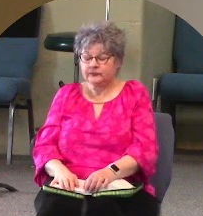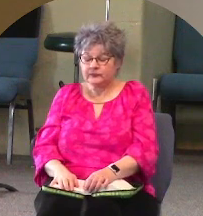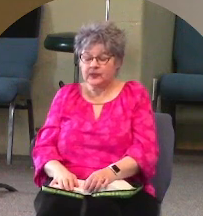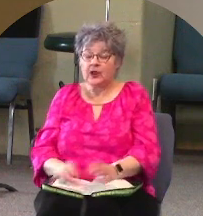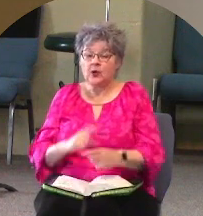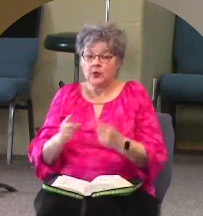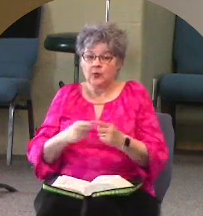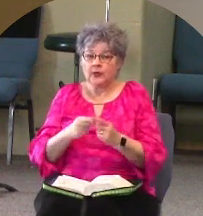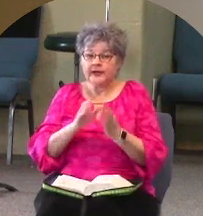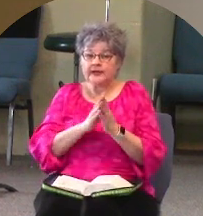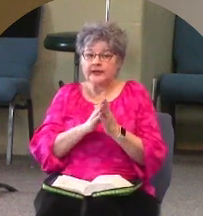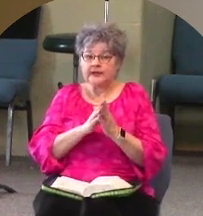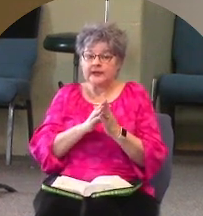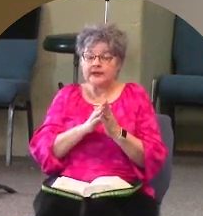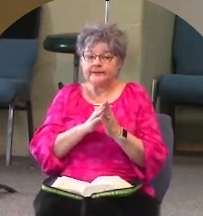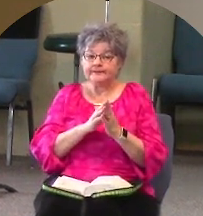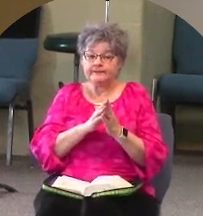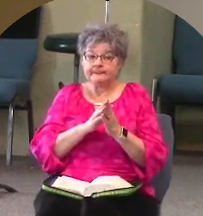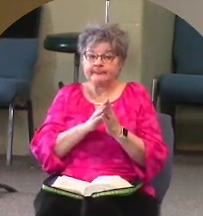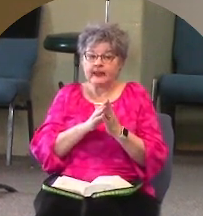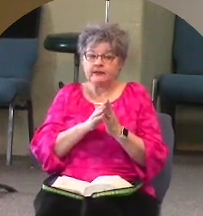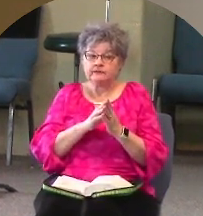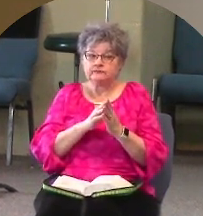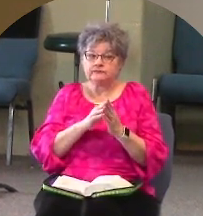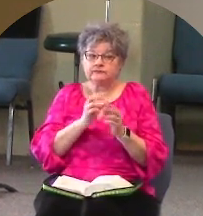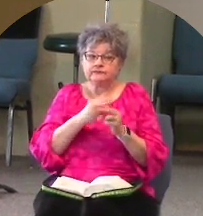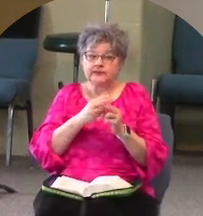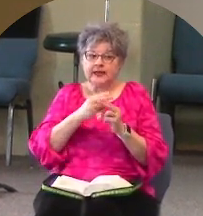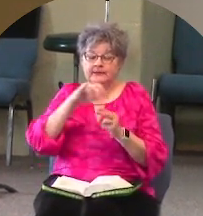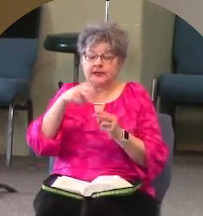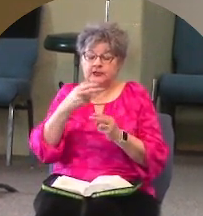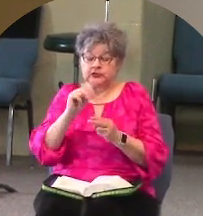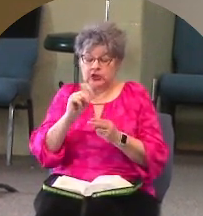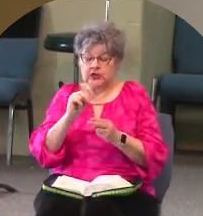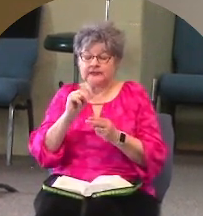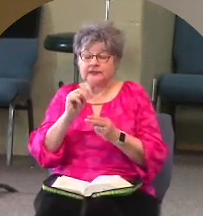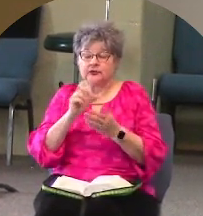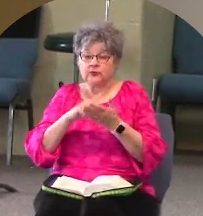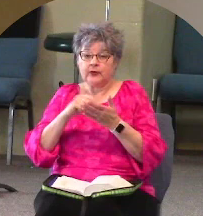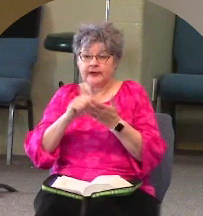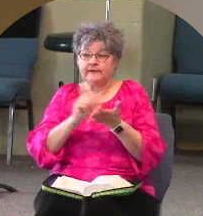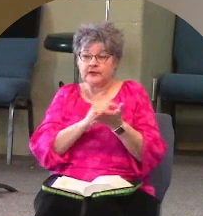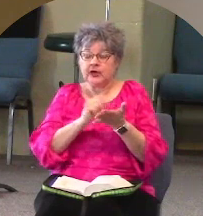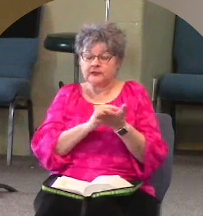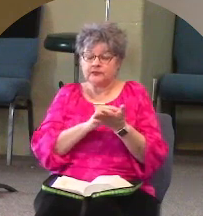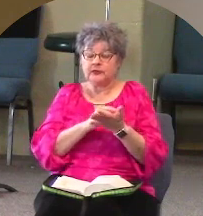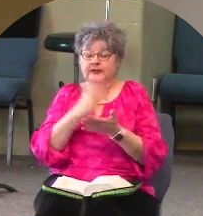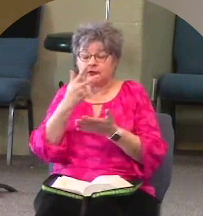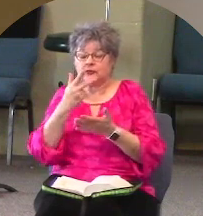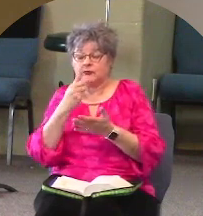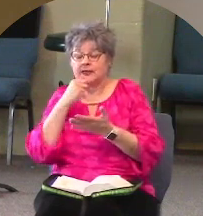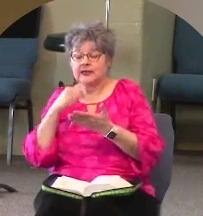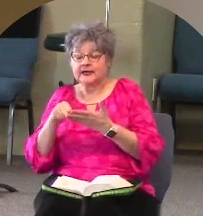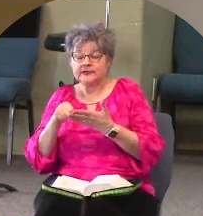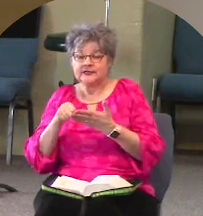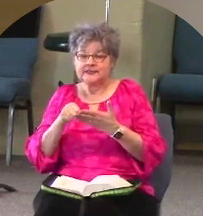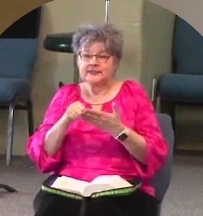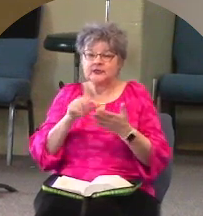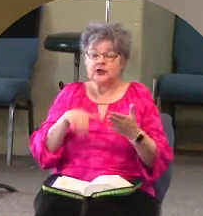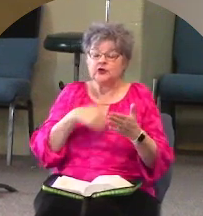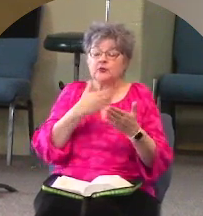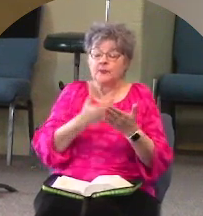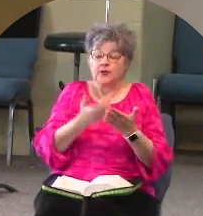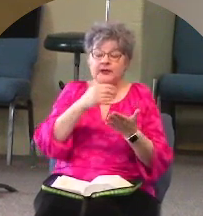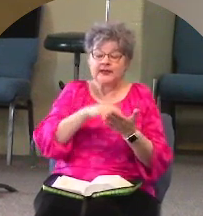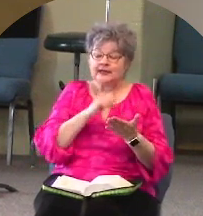when John, the writer of the gospel and the three letters, says that you are born again, not of spirit, not of blood,